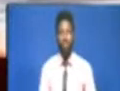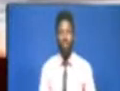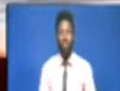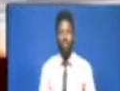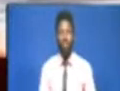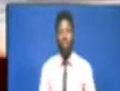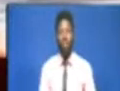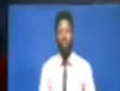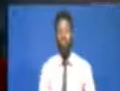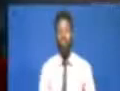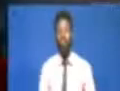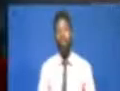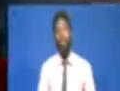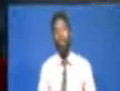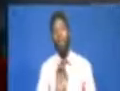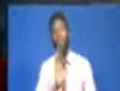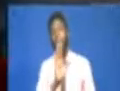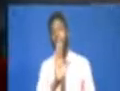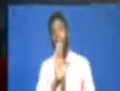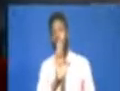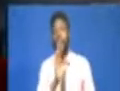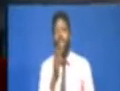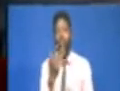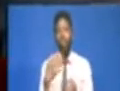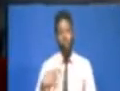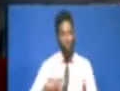What is your net worth, Professor?